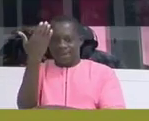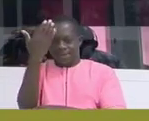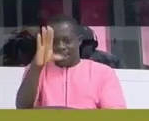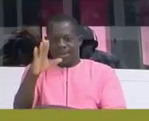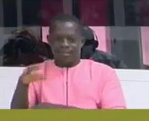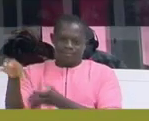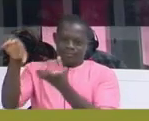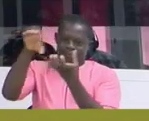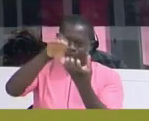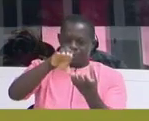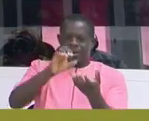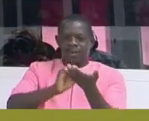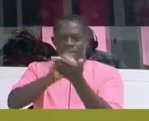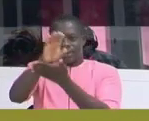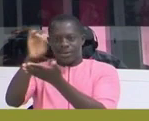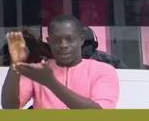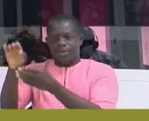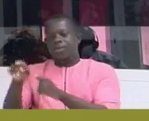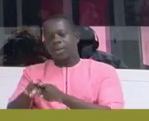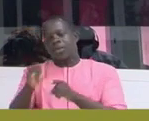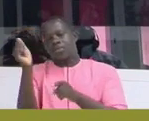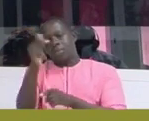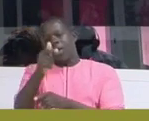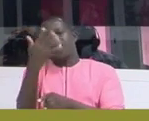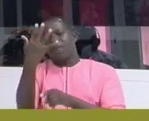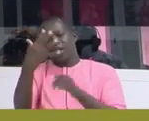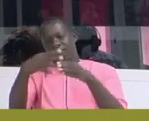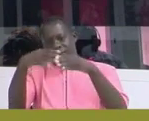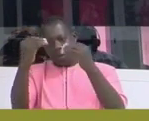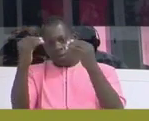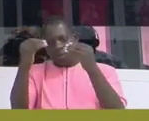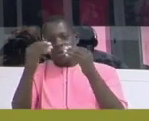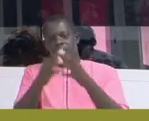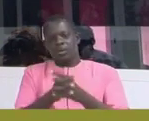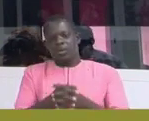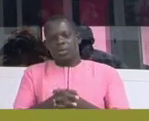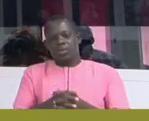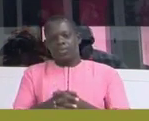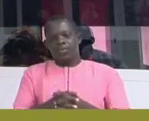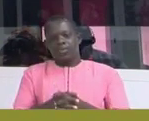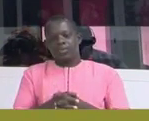The payment mode was that for every 10 trips to be supplied, he would pay in